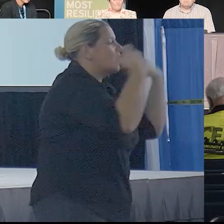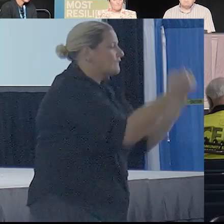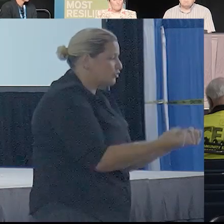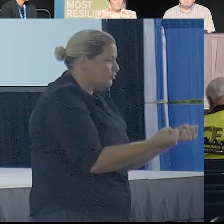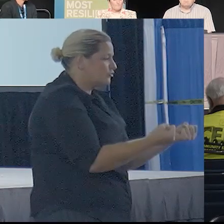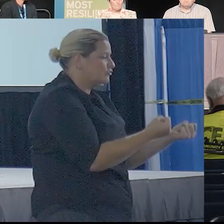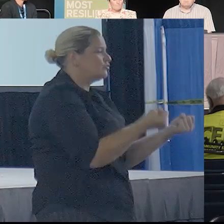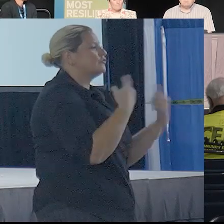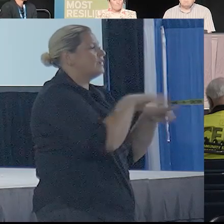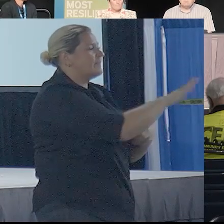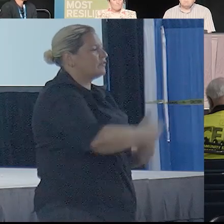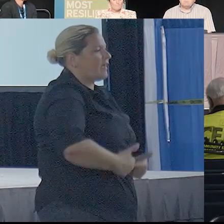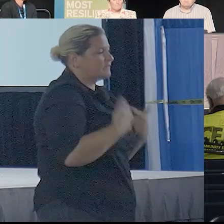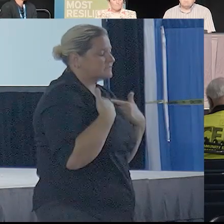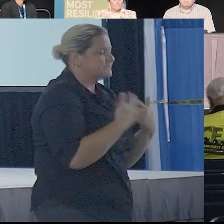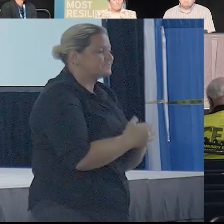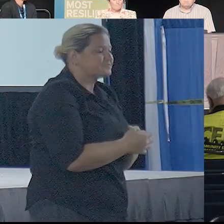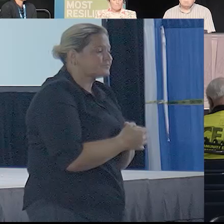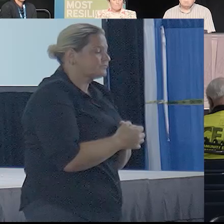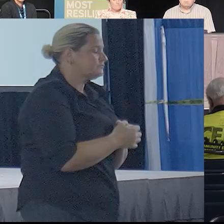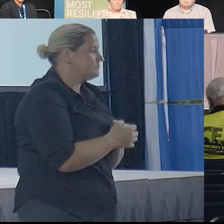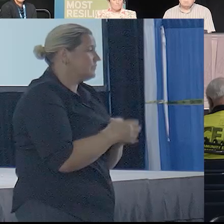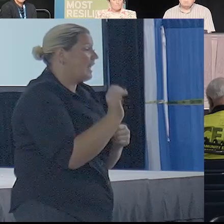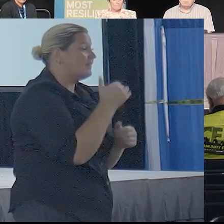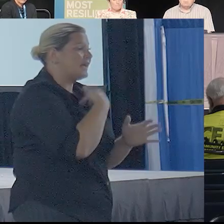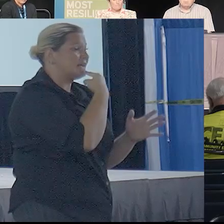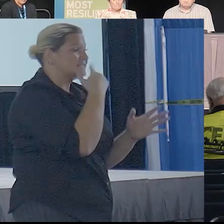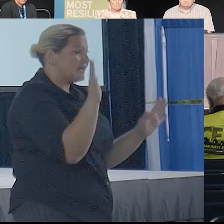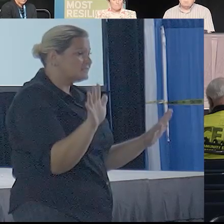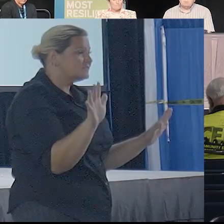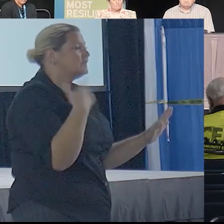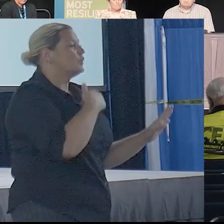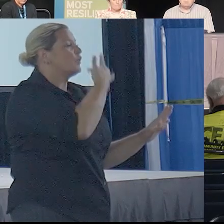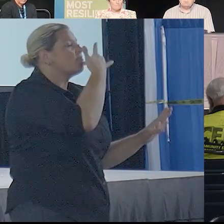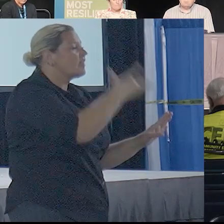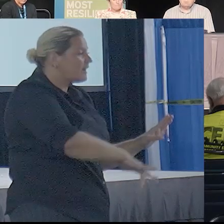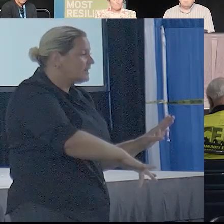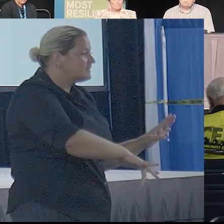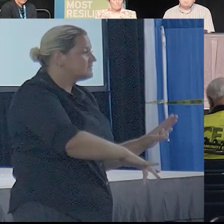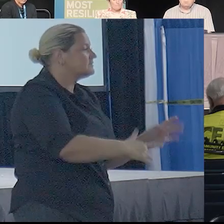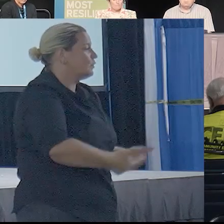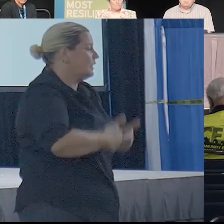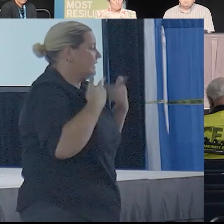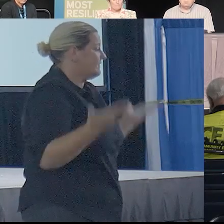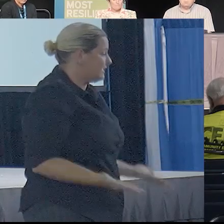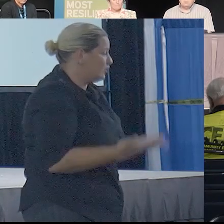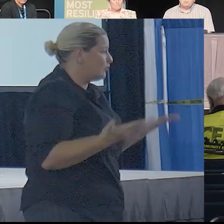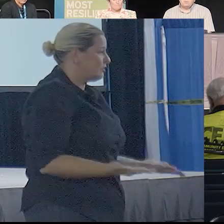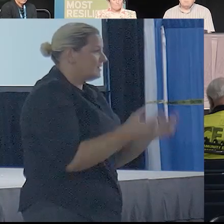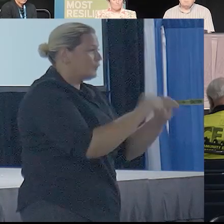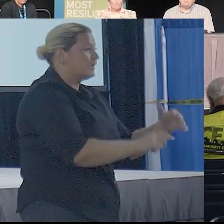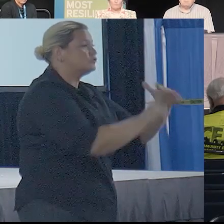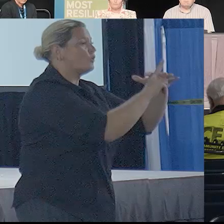lives. And we have, as I said, the good fortune to be here and to be here today to discuss